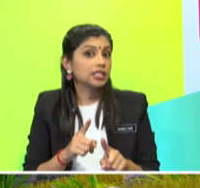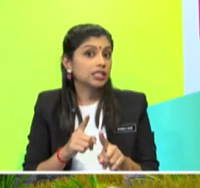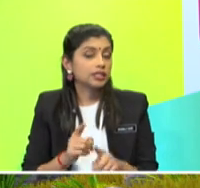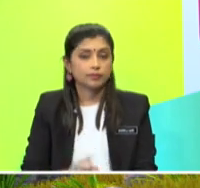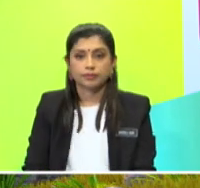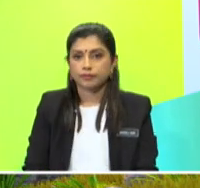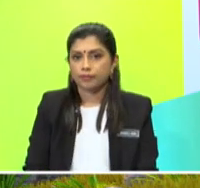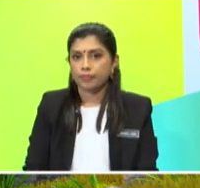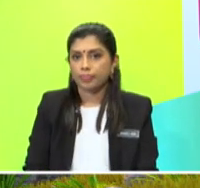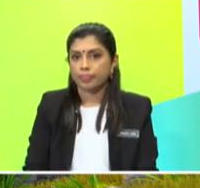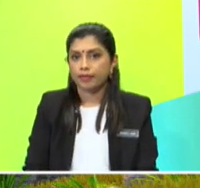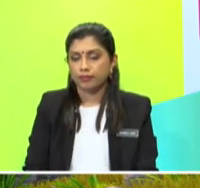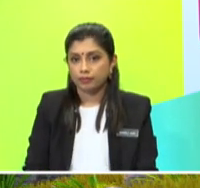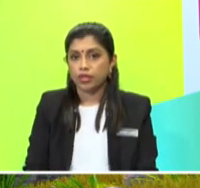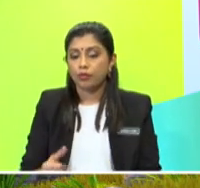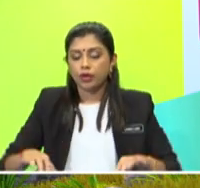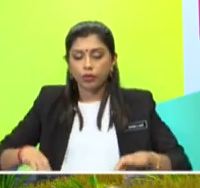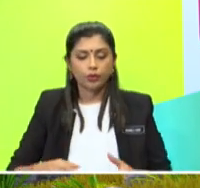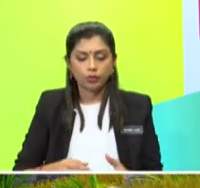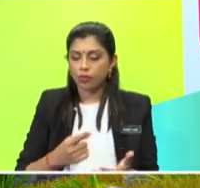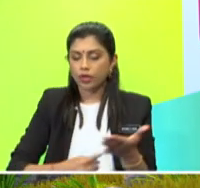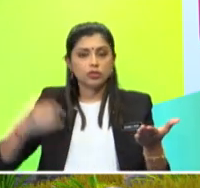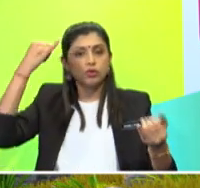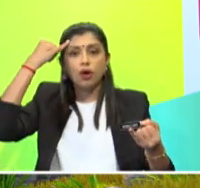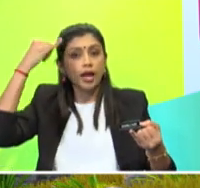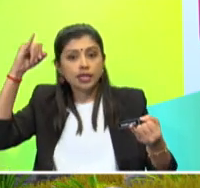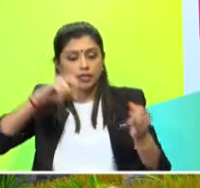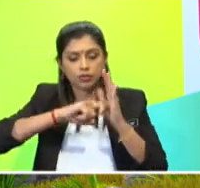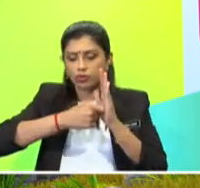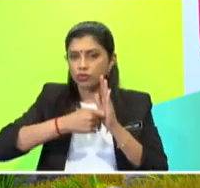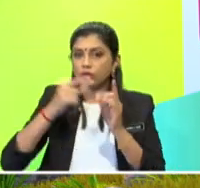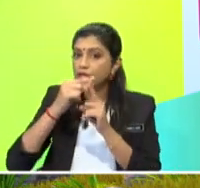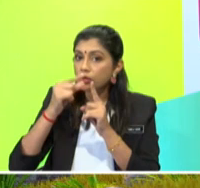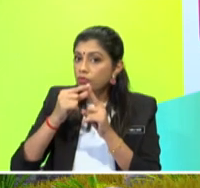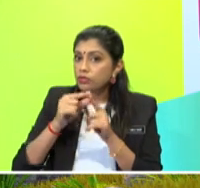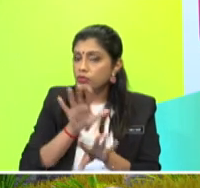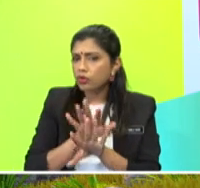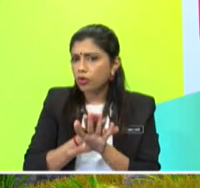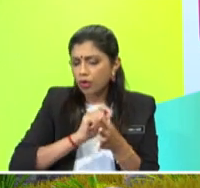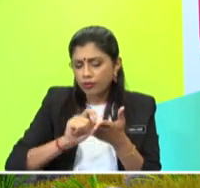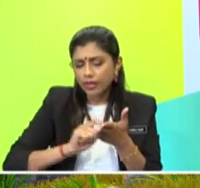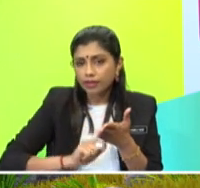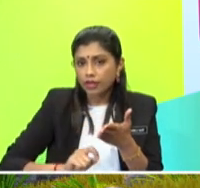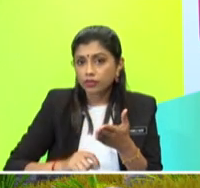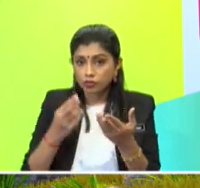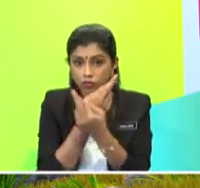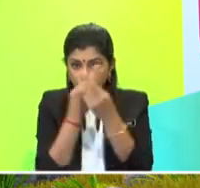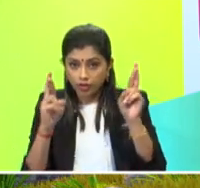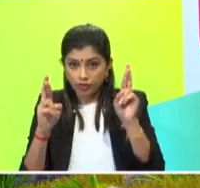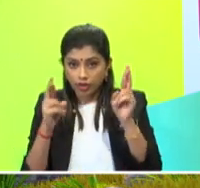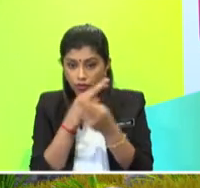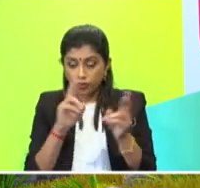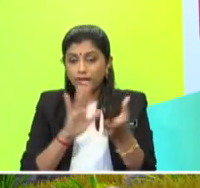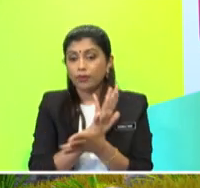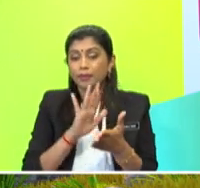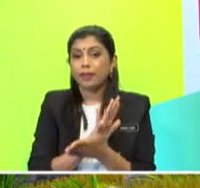your idea, what is your keywords for all the TEEEC. Are you guys ready? Are you guys ready? Girls and boys, if you're